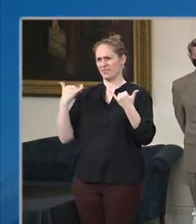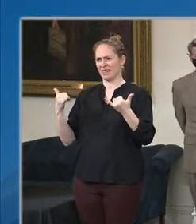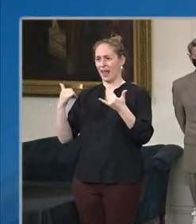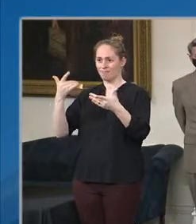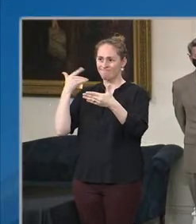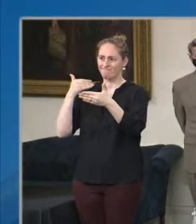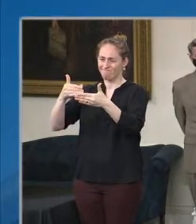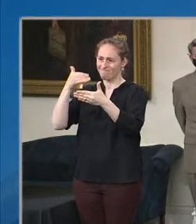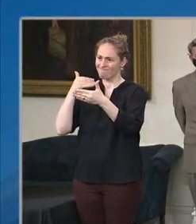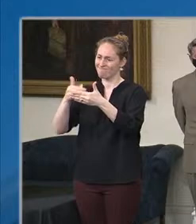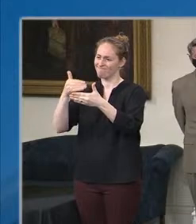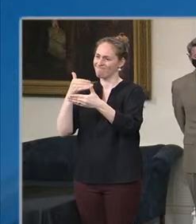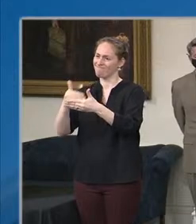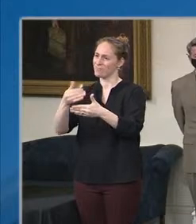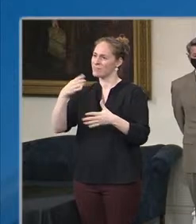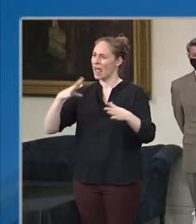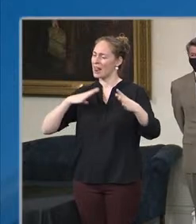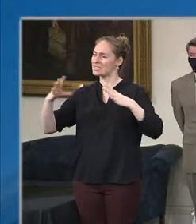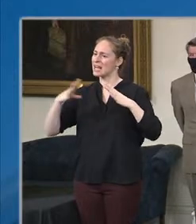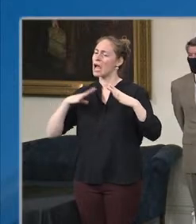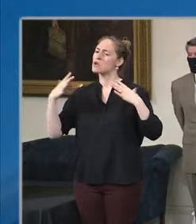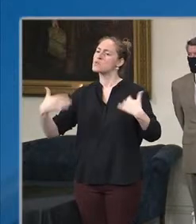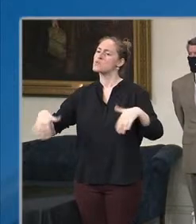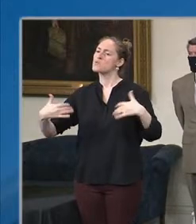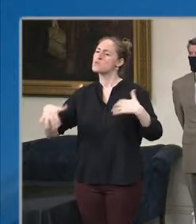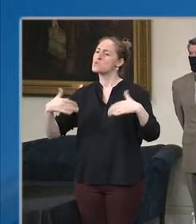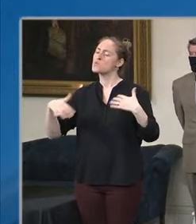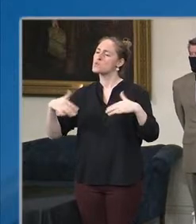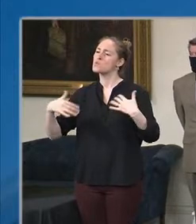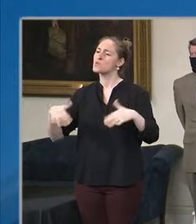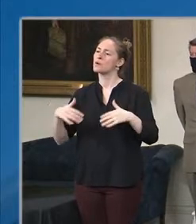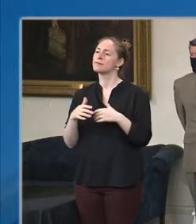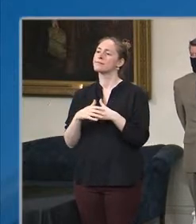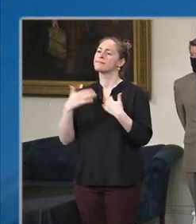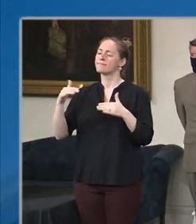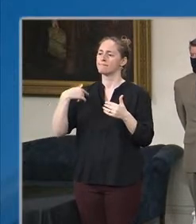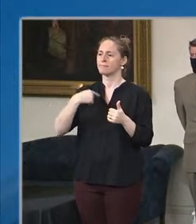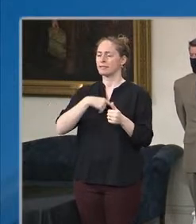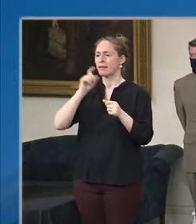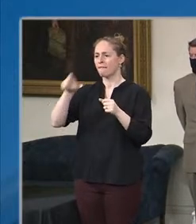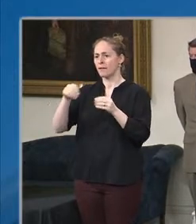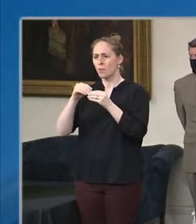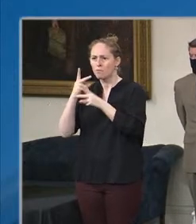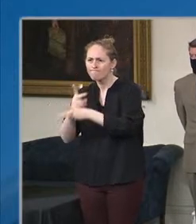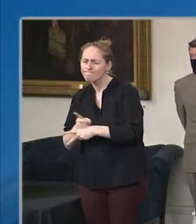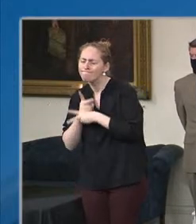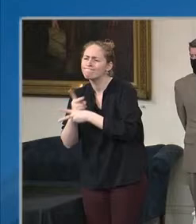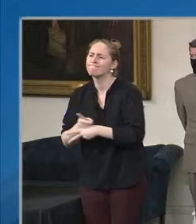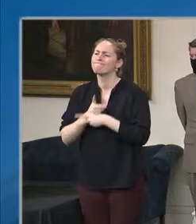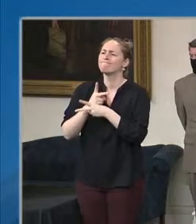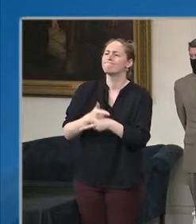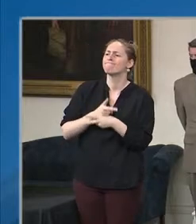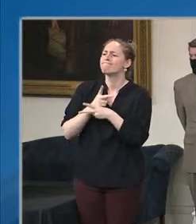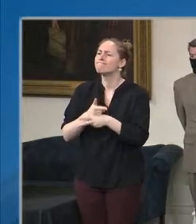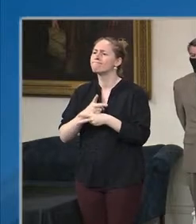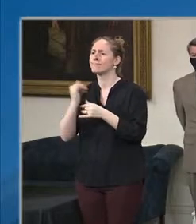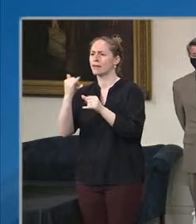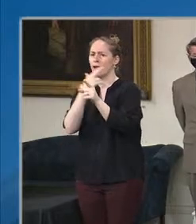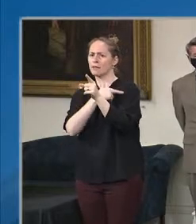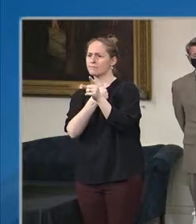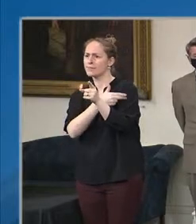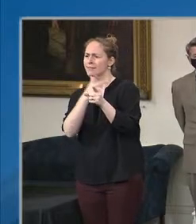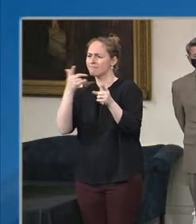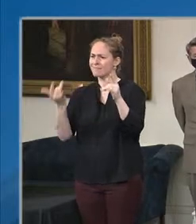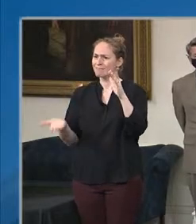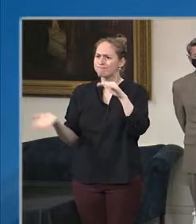vigilance. Our hospitals are nearing capacity. Our death toll is climbing. We continue to be in a state of